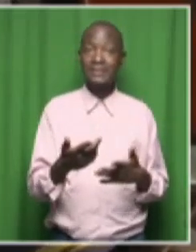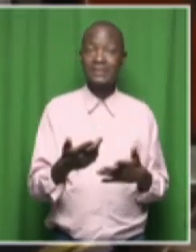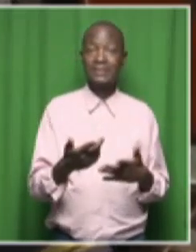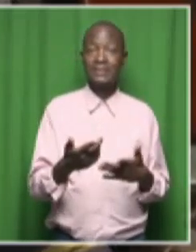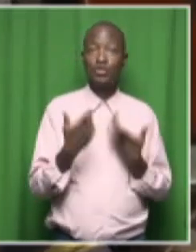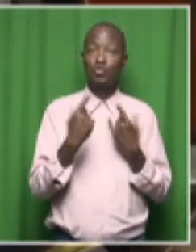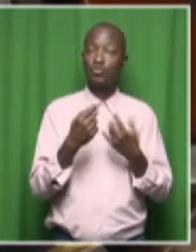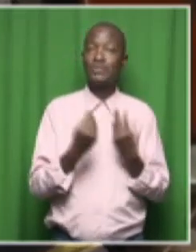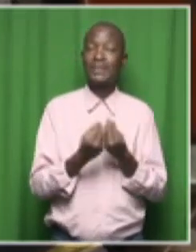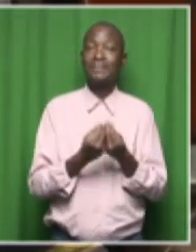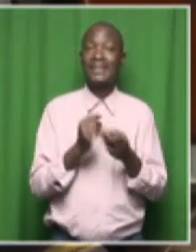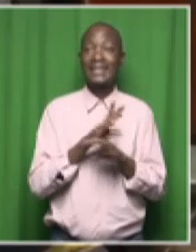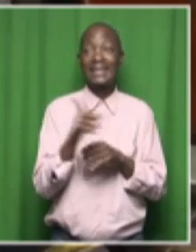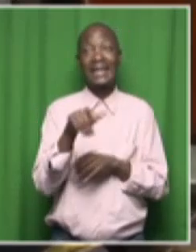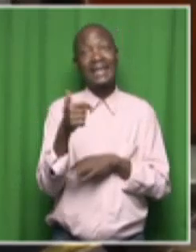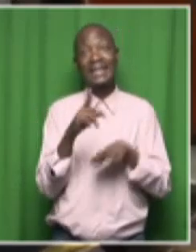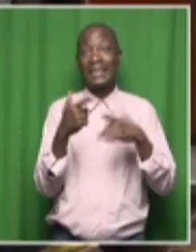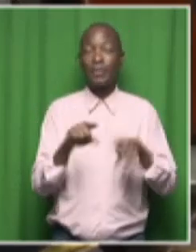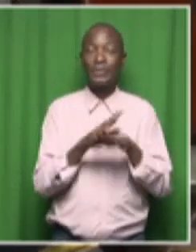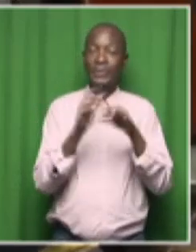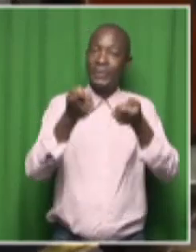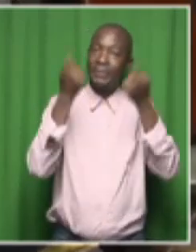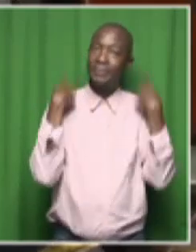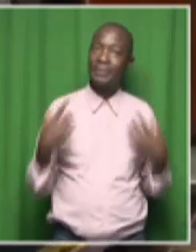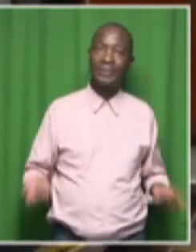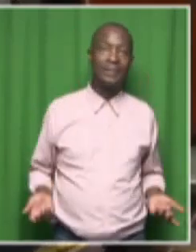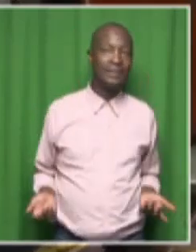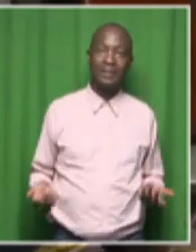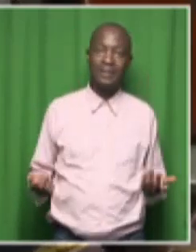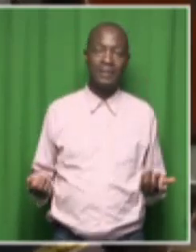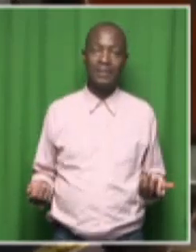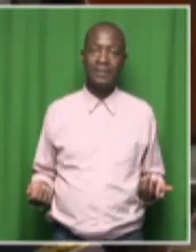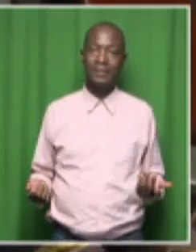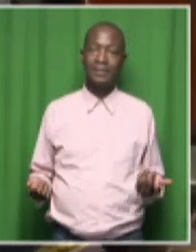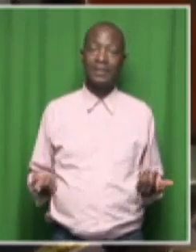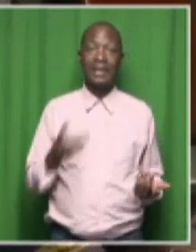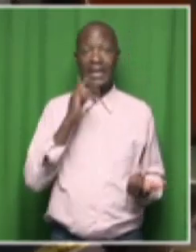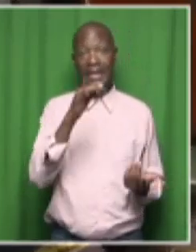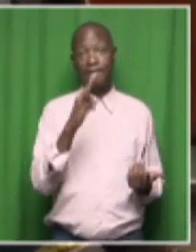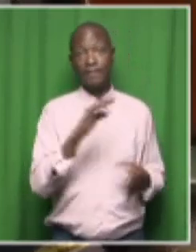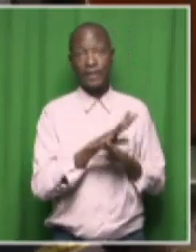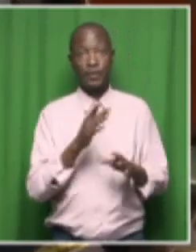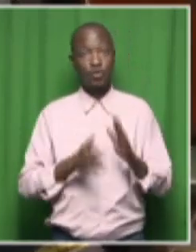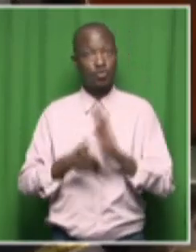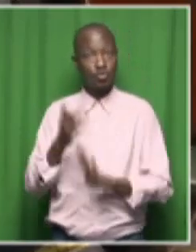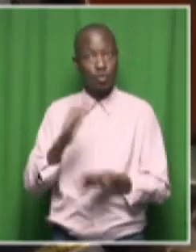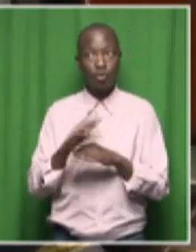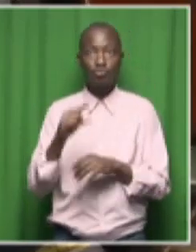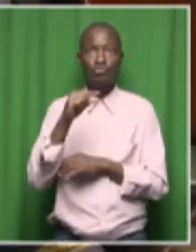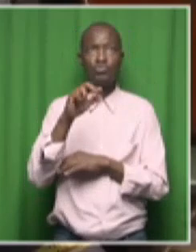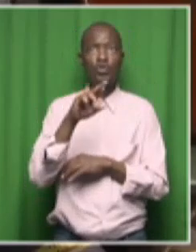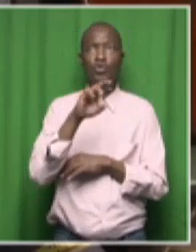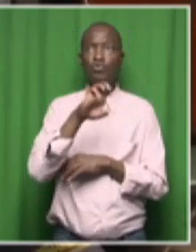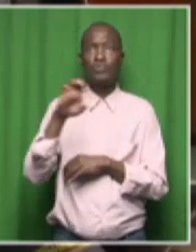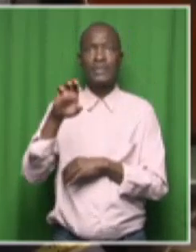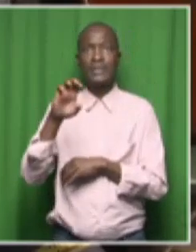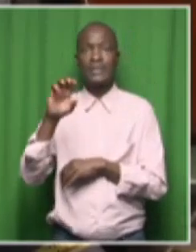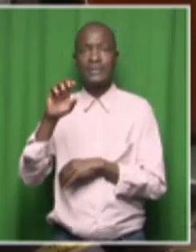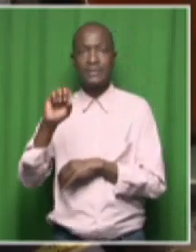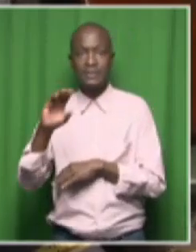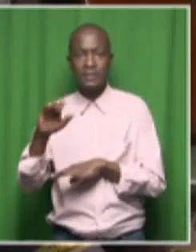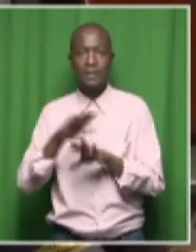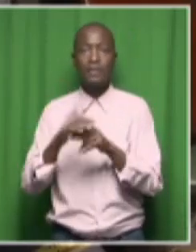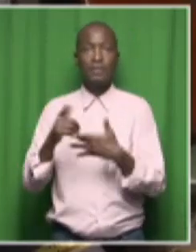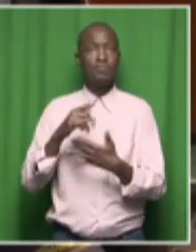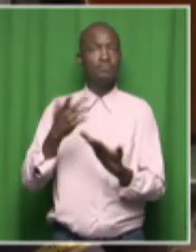to do something in another language, then they will be able. They don't know how to do it. I mean, if you go to Greece, things are in Greek. You go to France, things